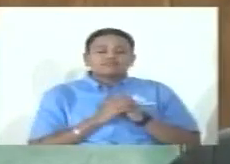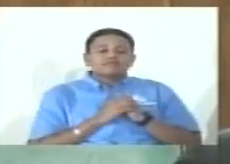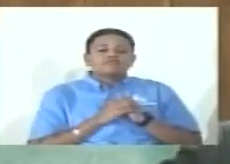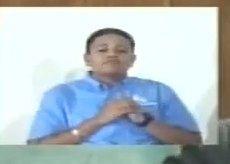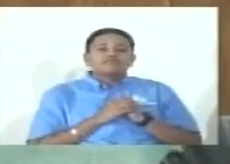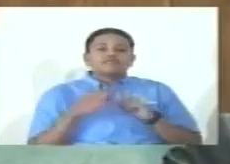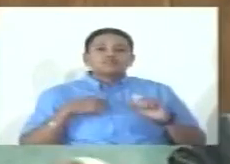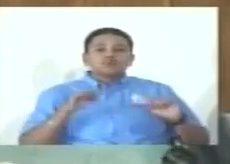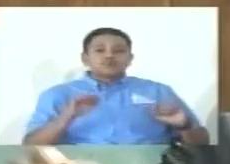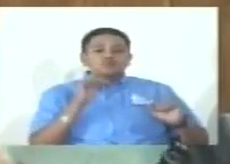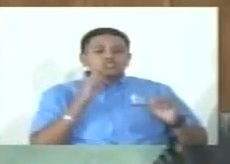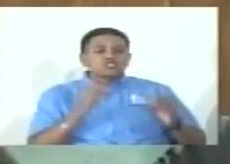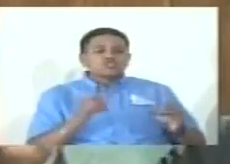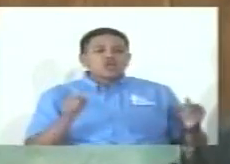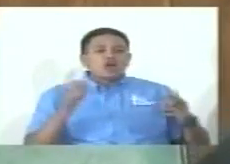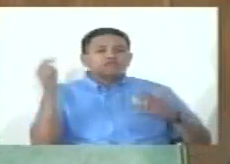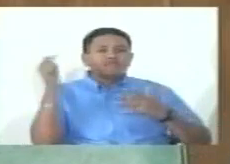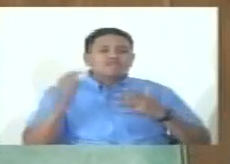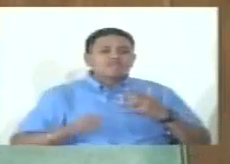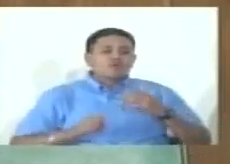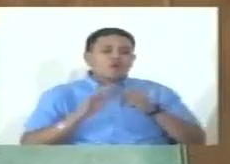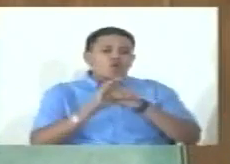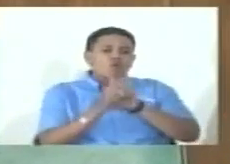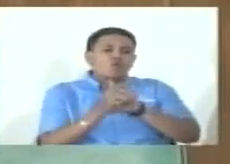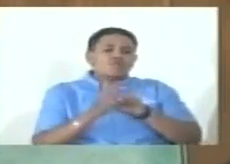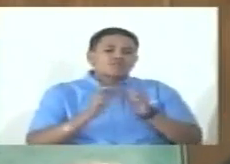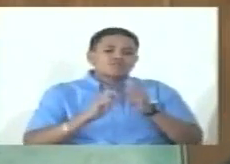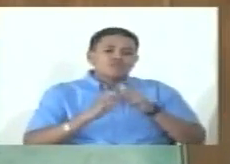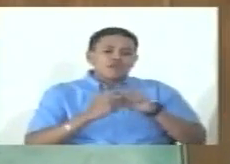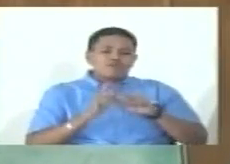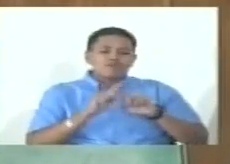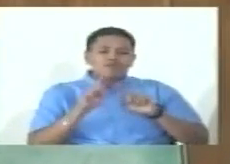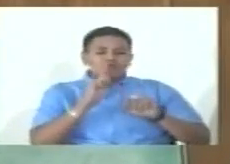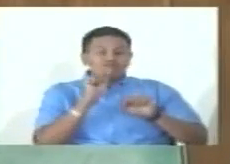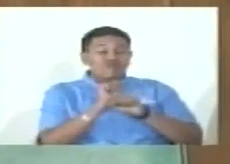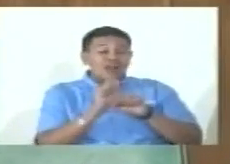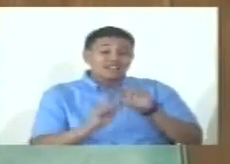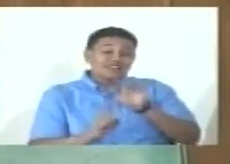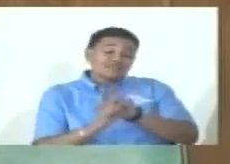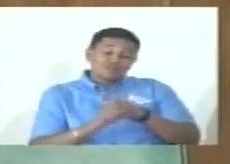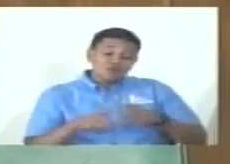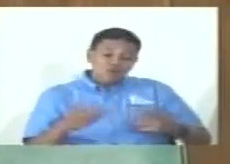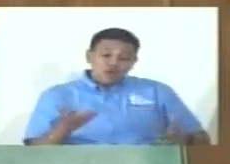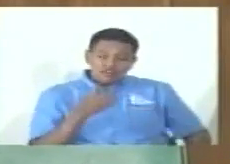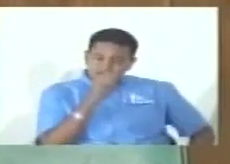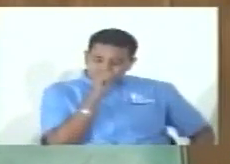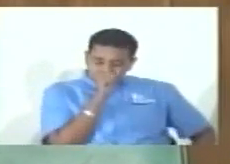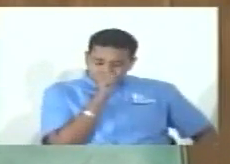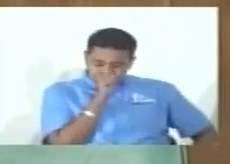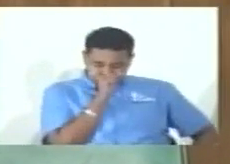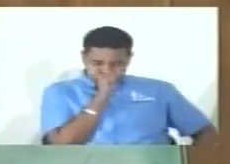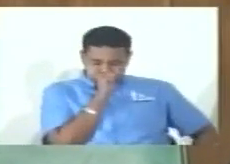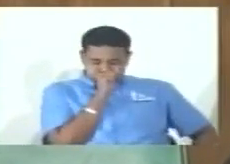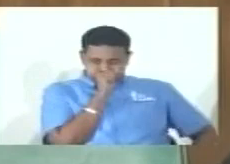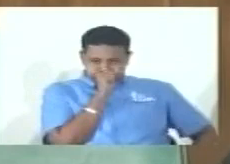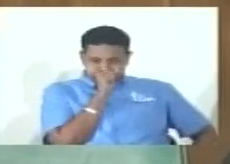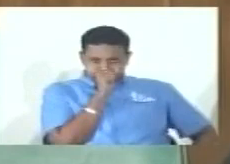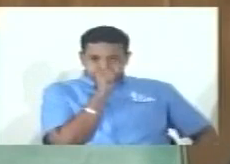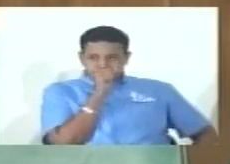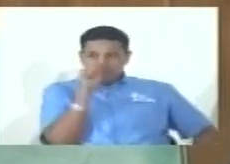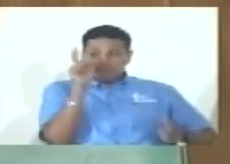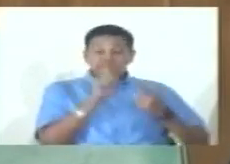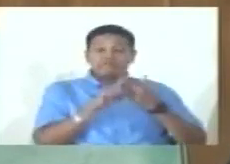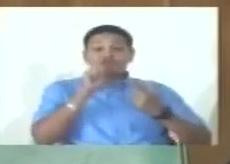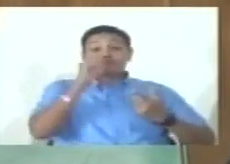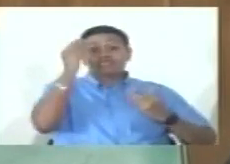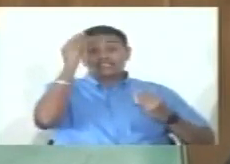we could solve a lot of the COVID problems. Well, the reality is, until this Data Protection Act